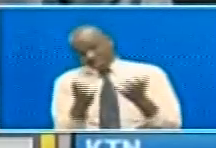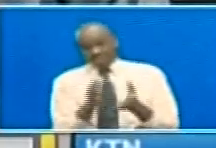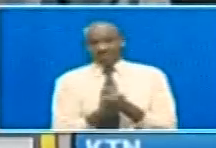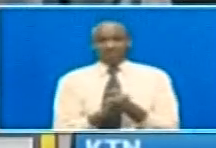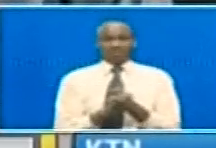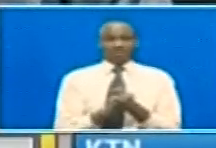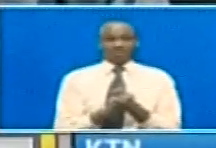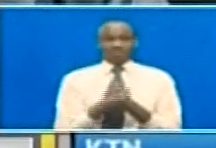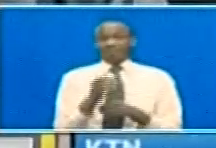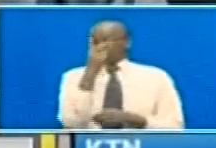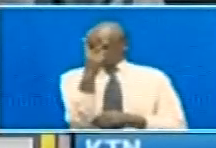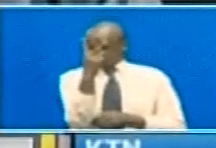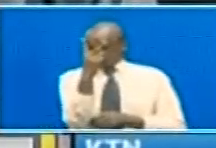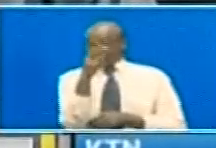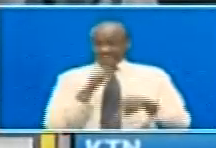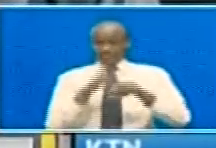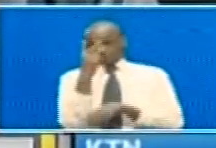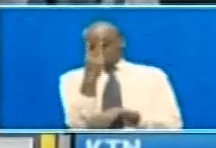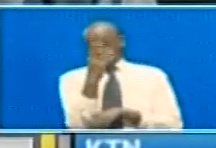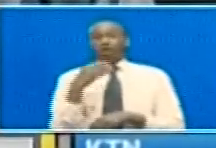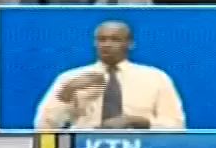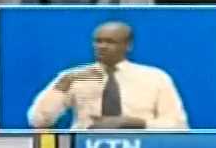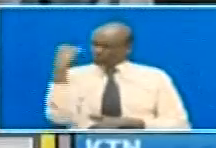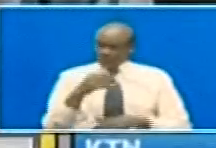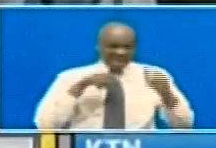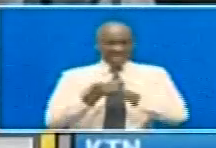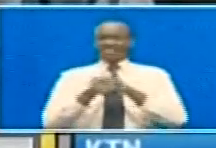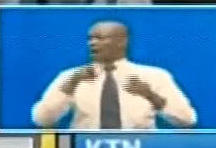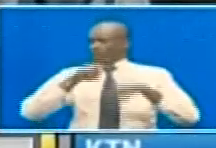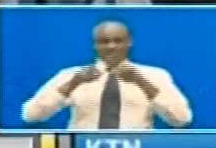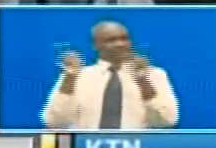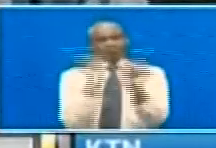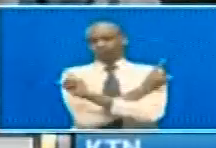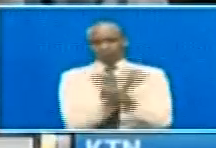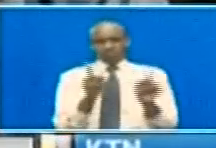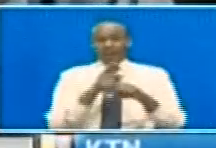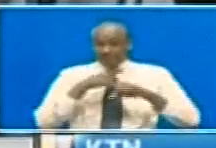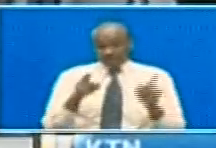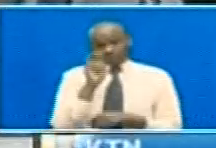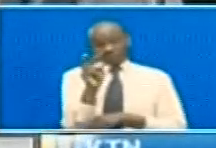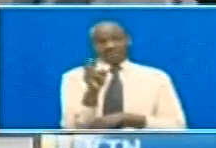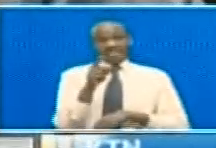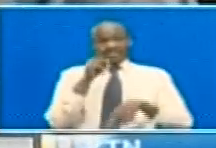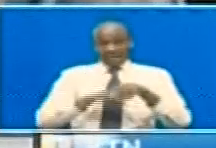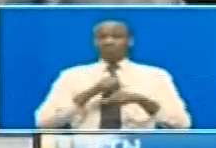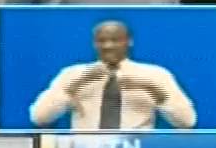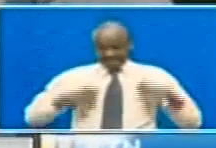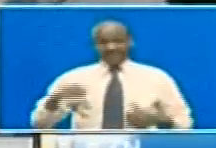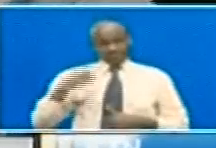maybe 2 p.m. are normally stopped not to enter in the restaurant. But you see,